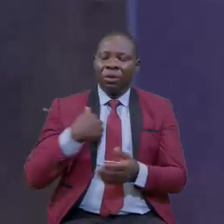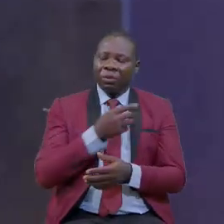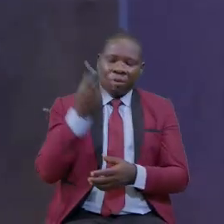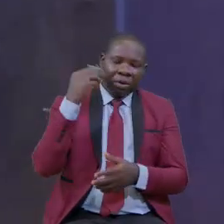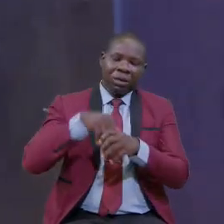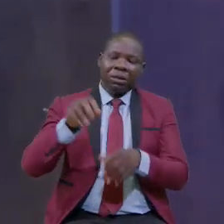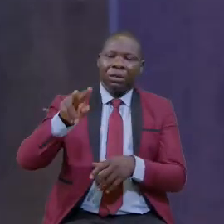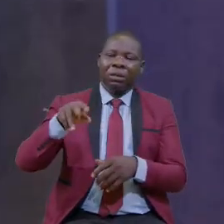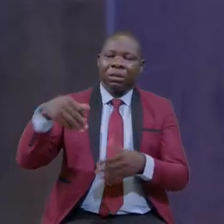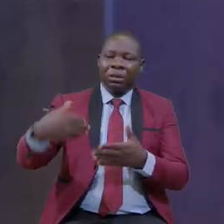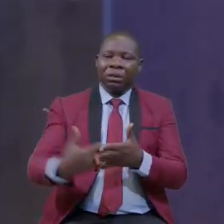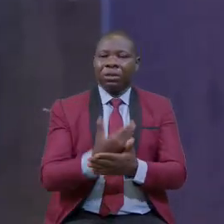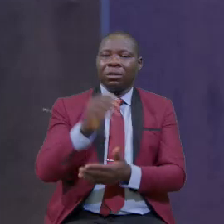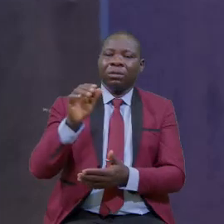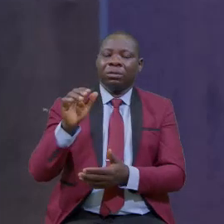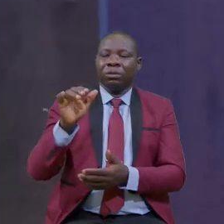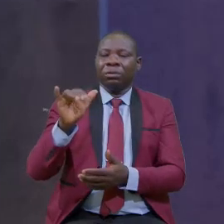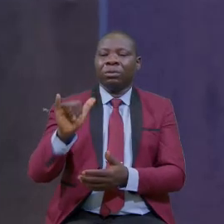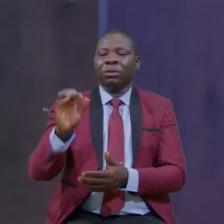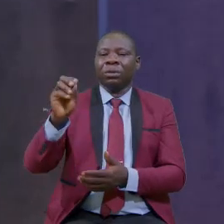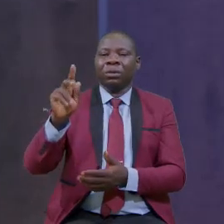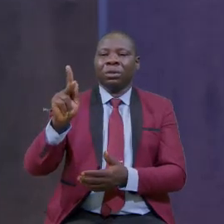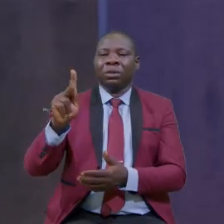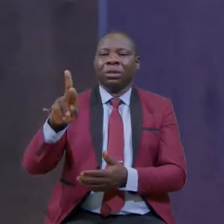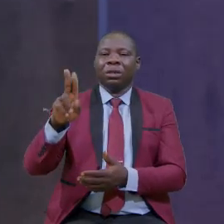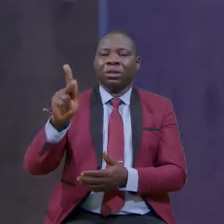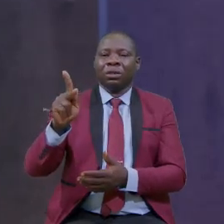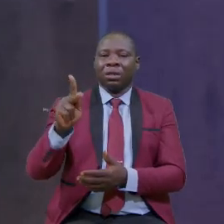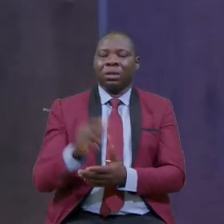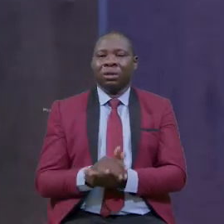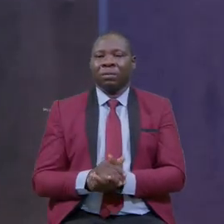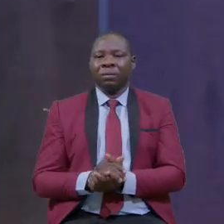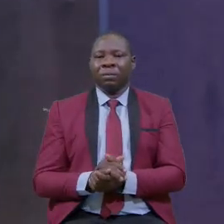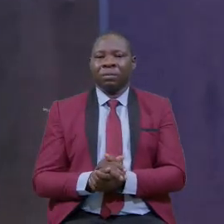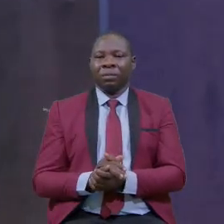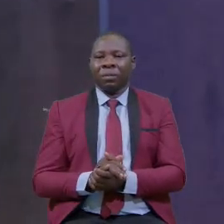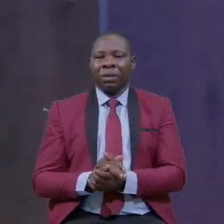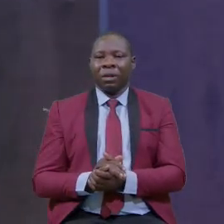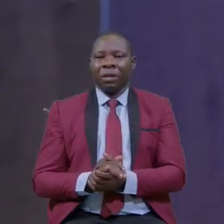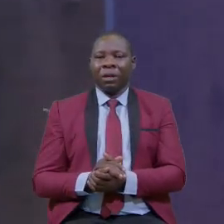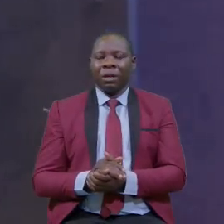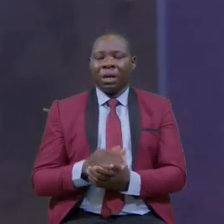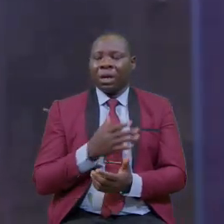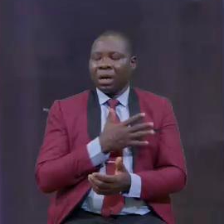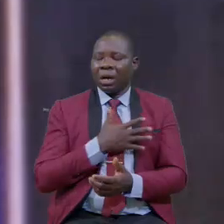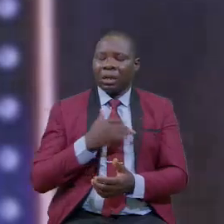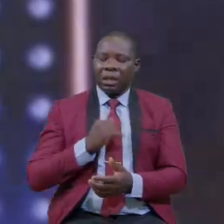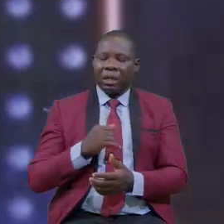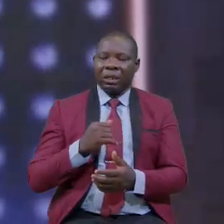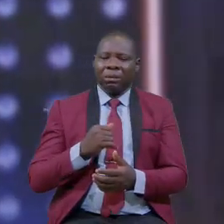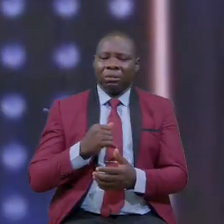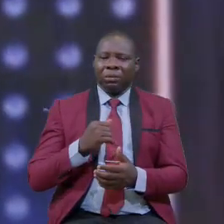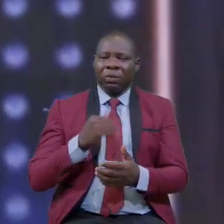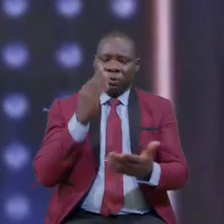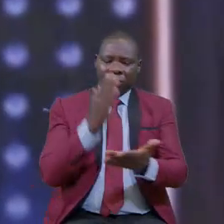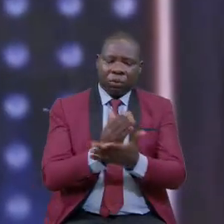the plane delayed and he cancel the flight many years ago and we just